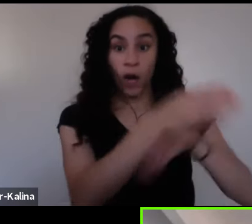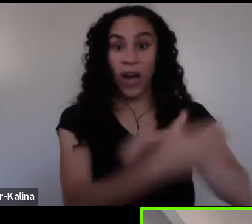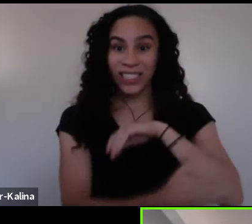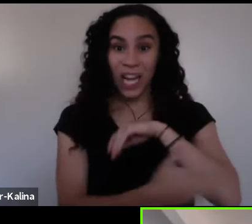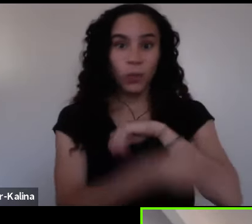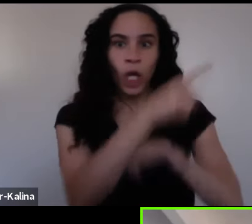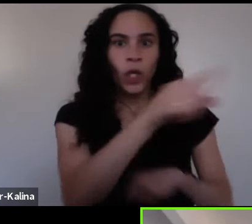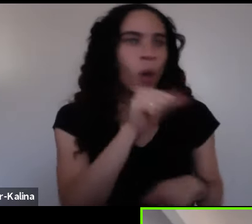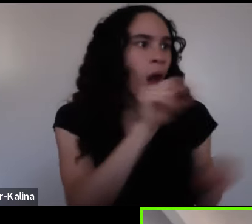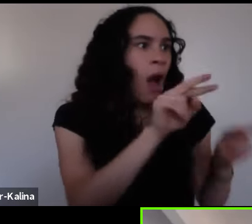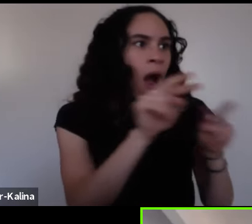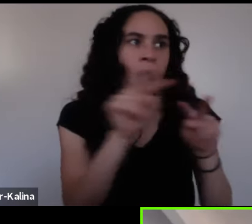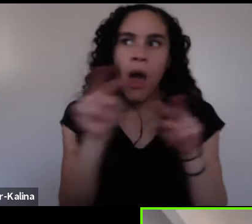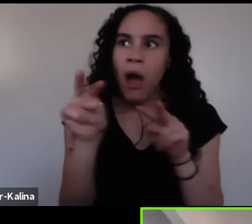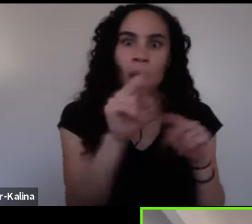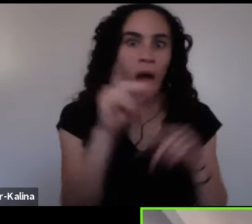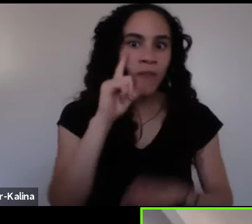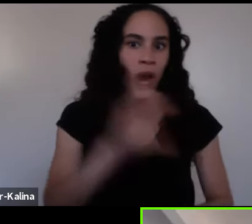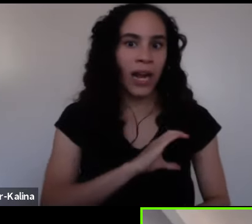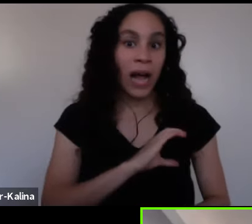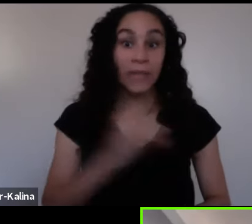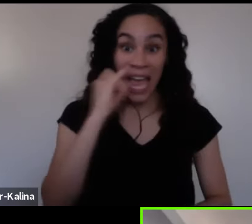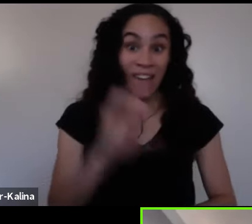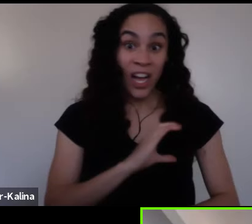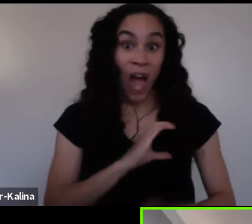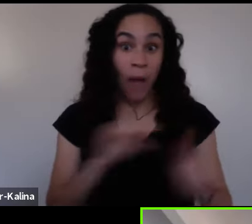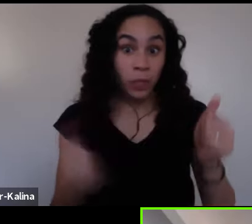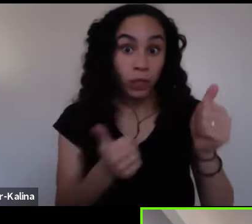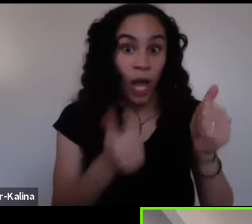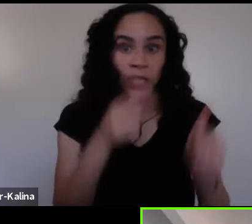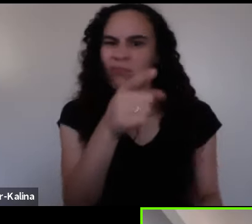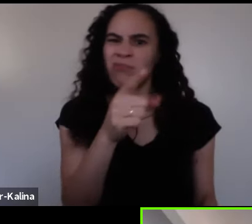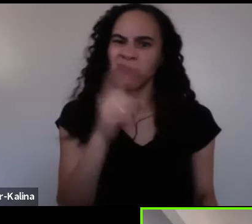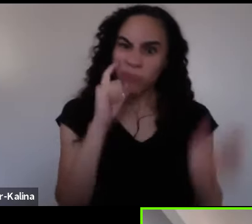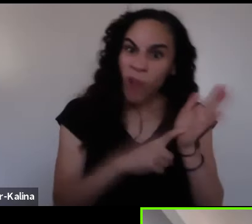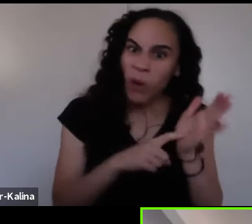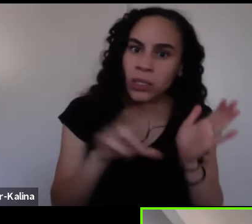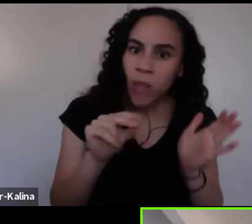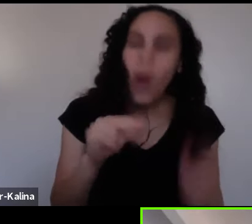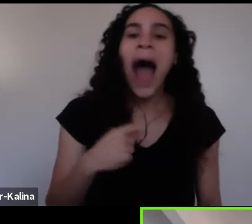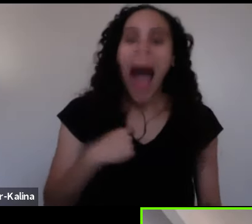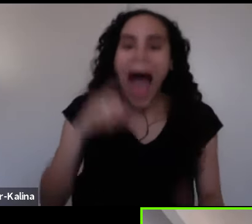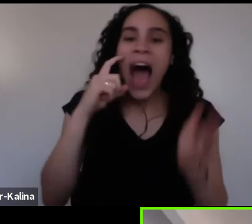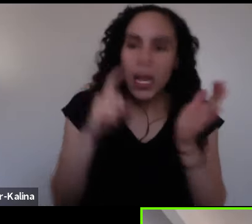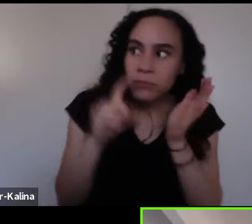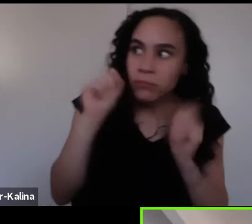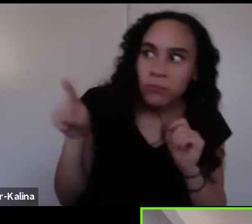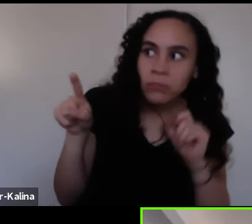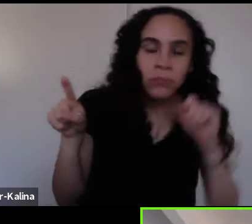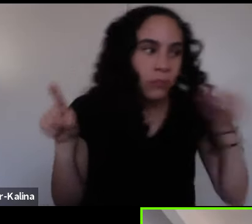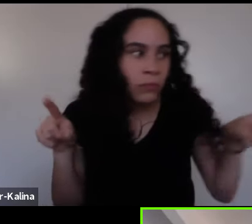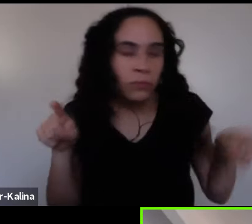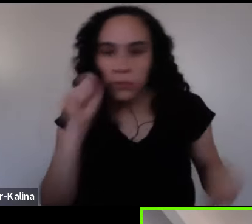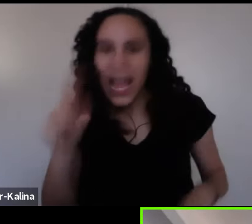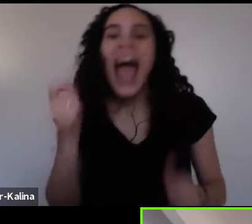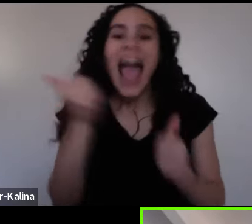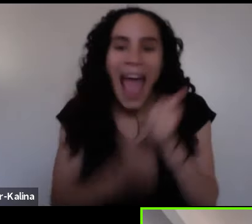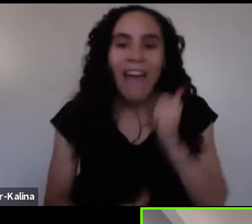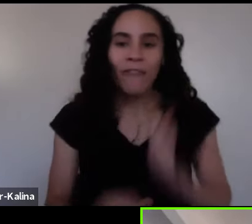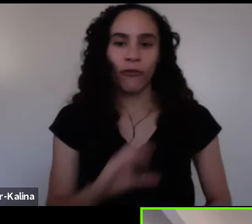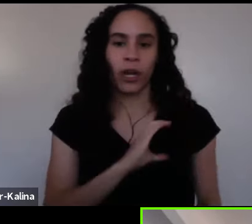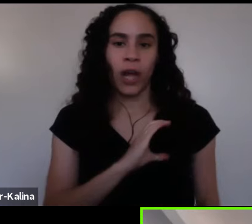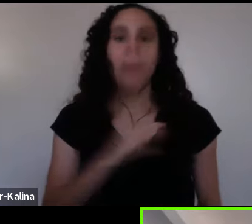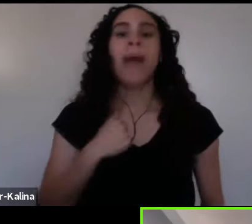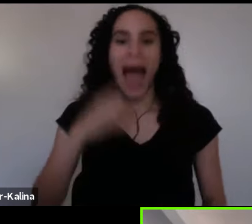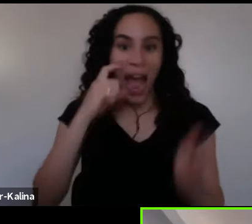cops, you know, and if a cop does get behind you, you probably won't even notice. I notice every single cop. I notice when they're